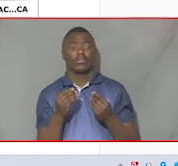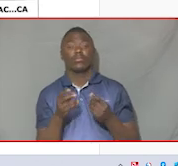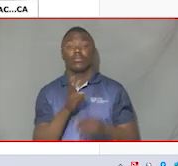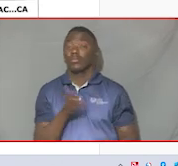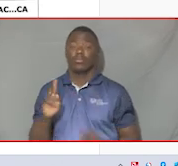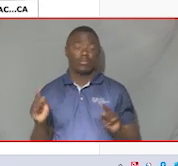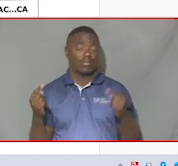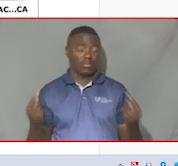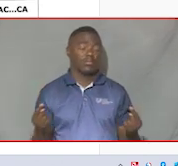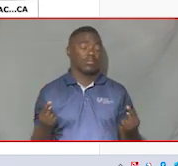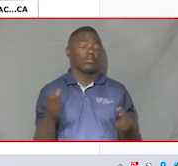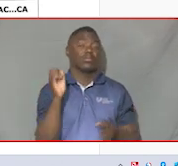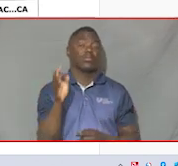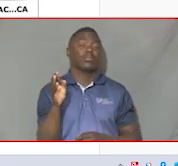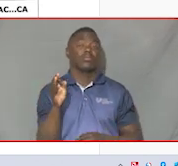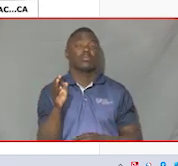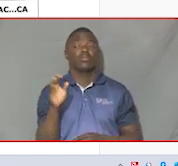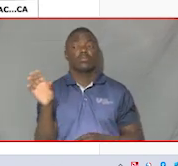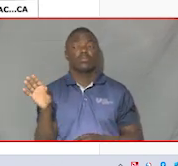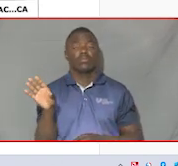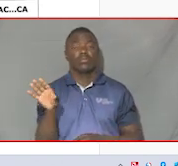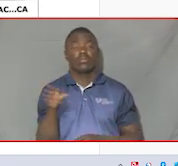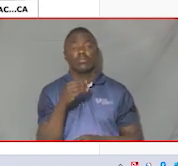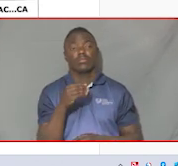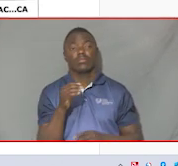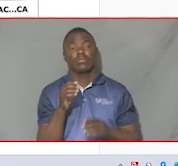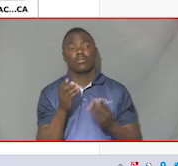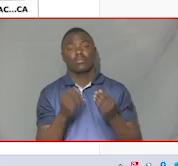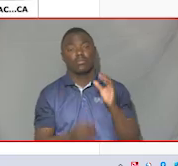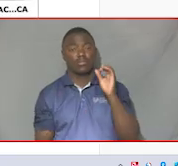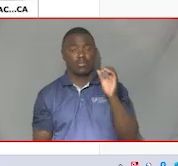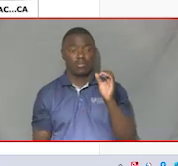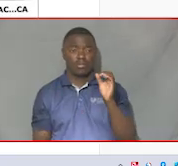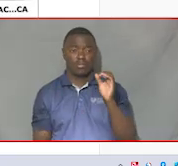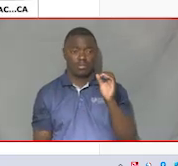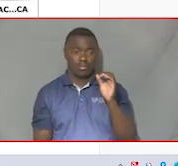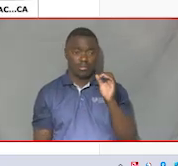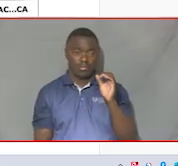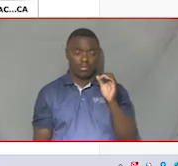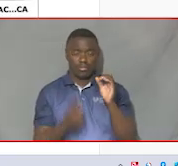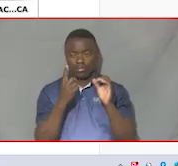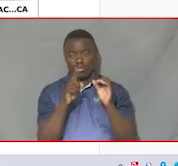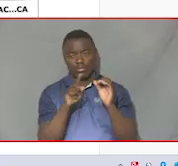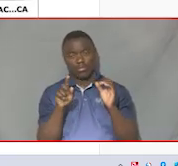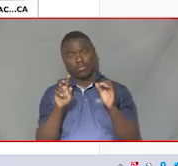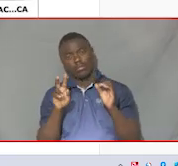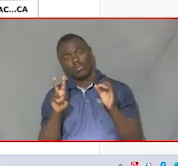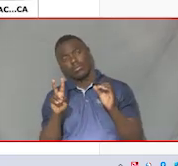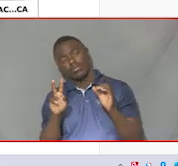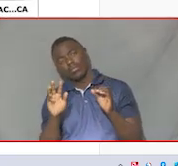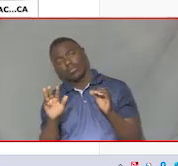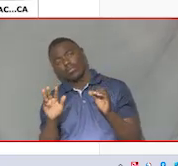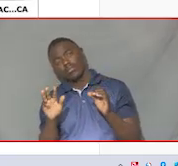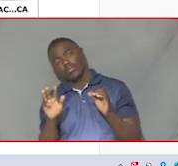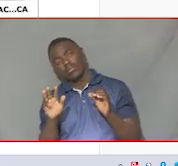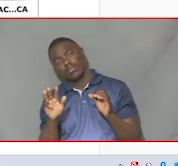repeated. If I take away the number 0, then I'm left with 1 to 9. So there's 9 numbers